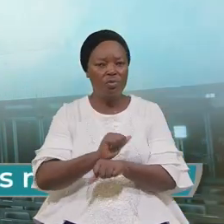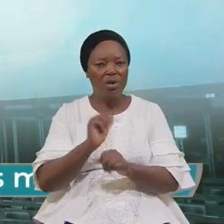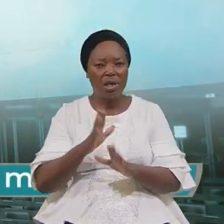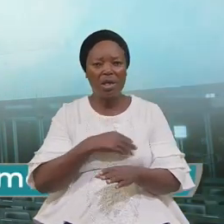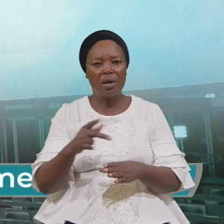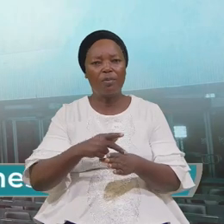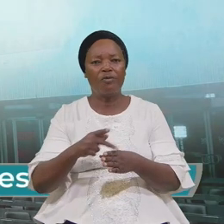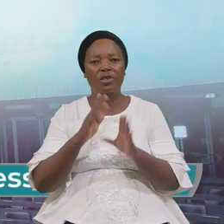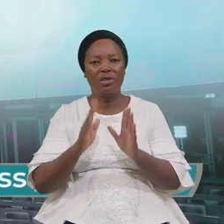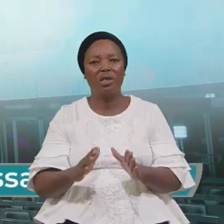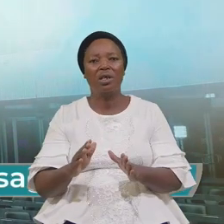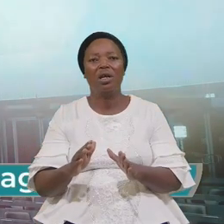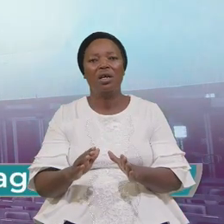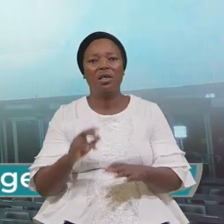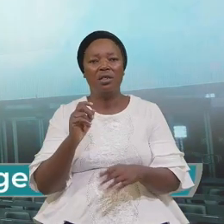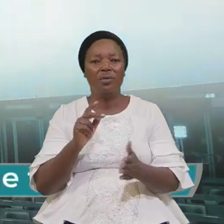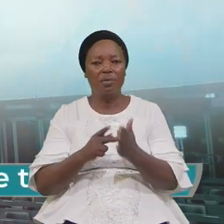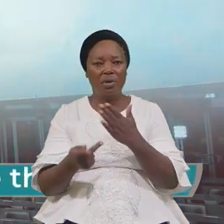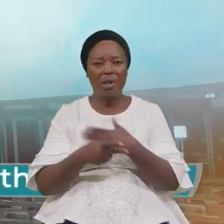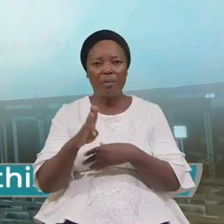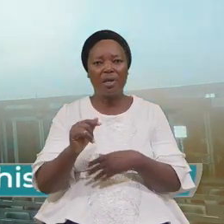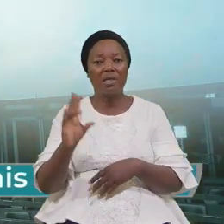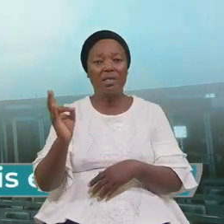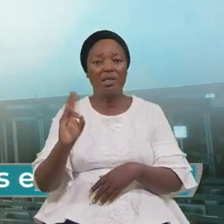conference by 7 a.m.